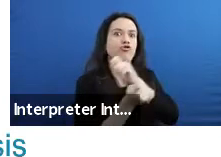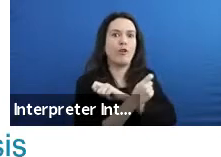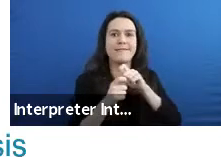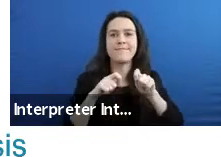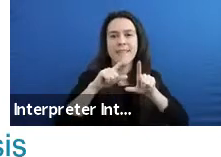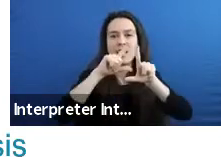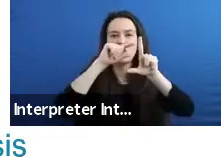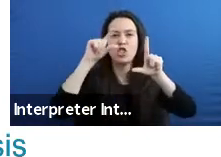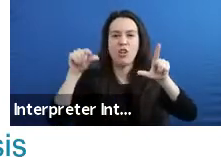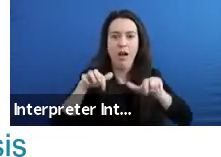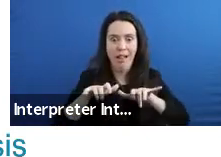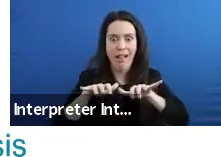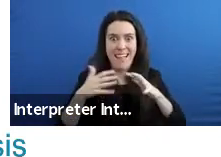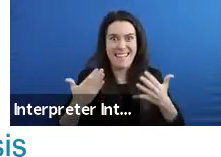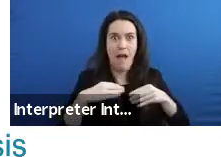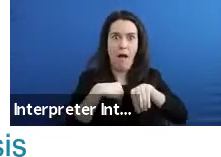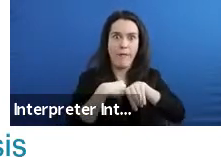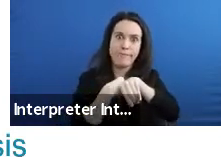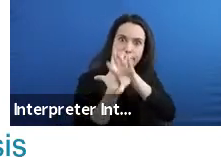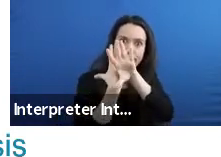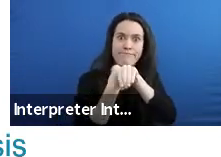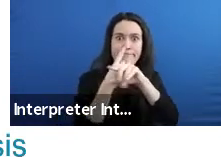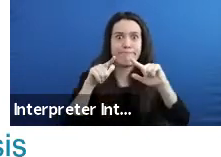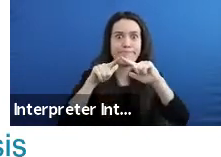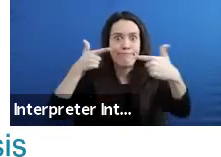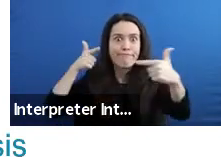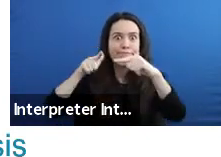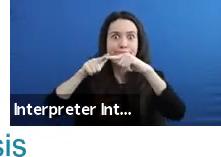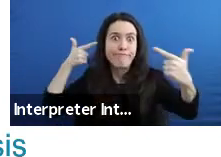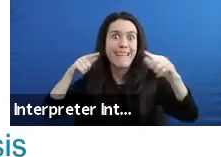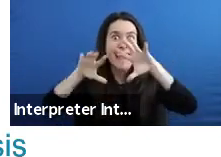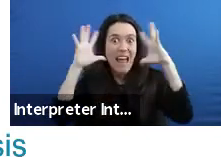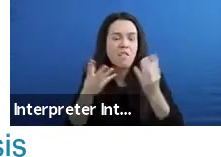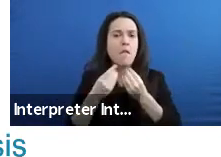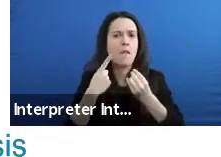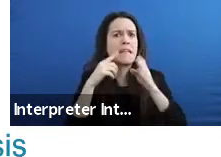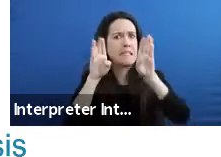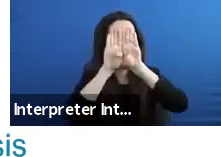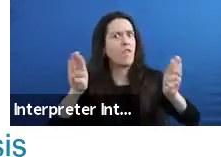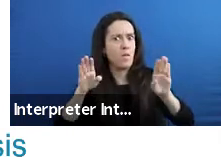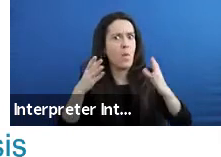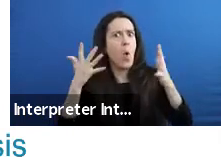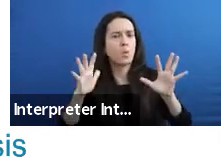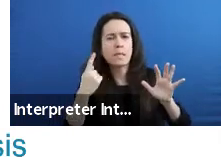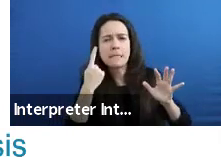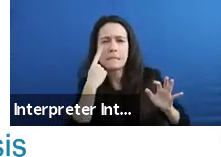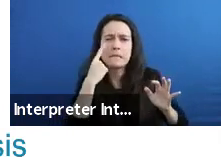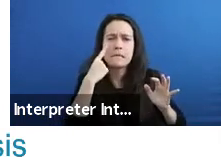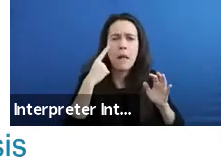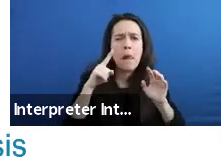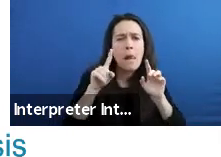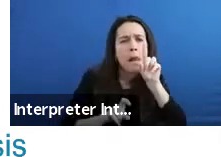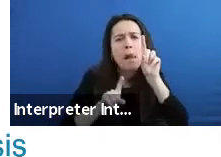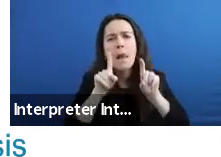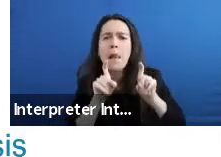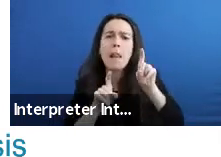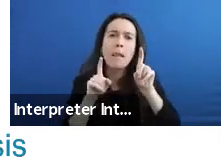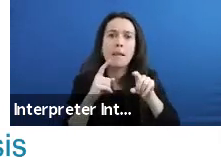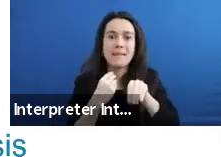sector is already creating and experimenting with digital forms and new technologies. But this